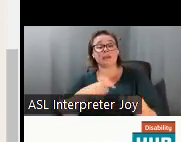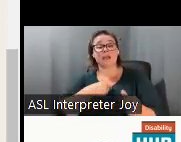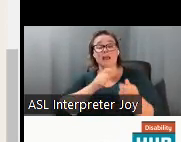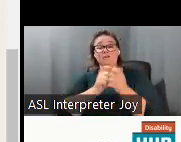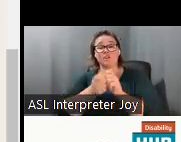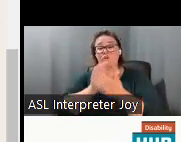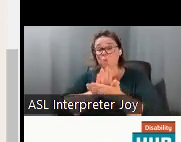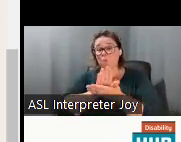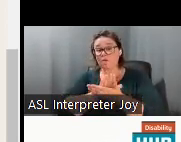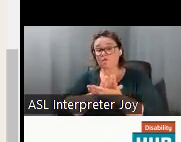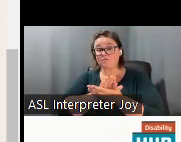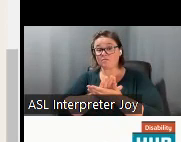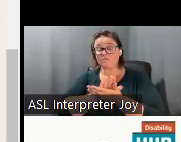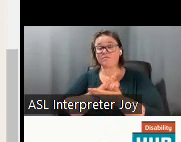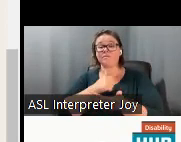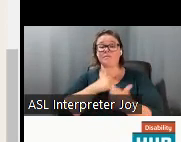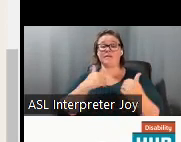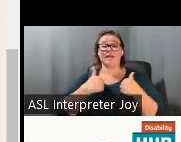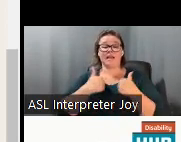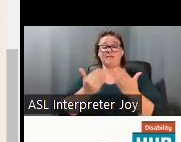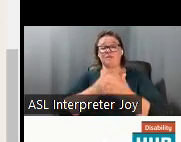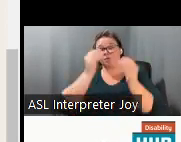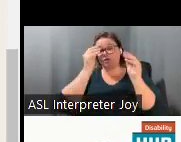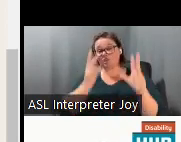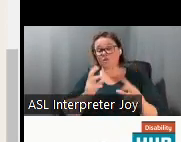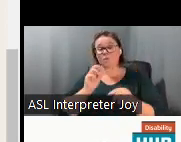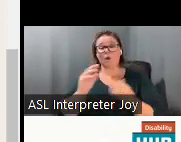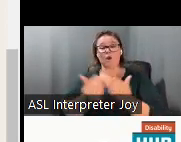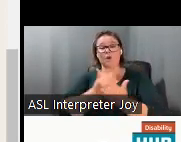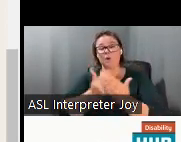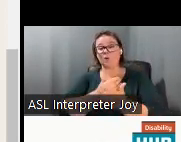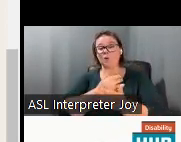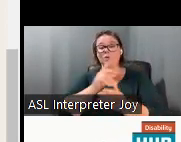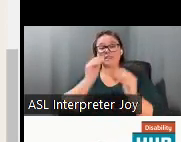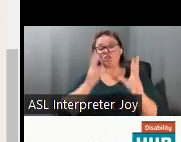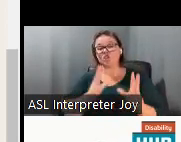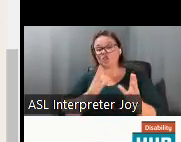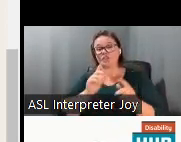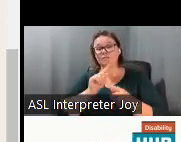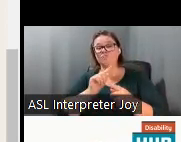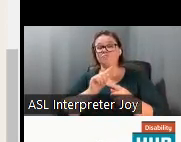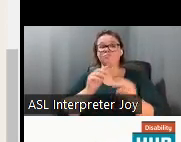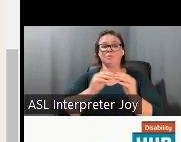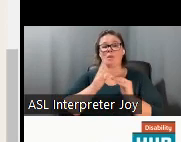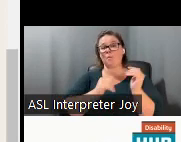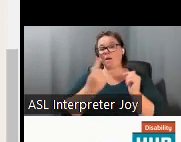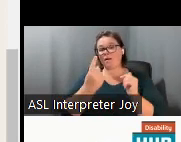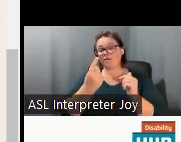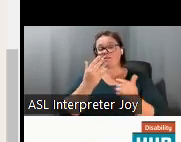schools and I have new teacher or new teachers. I have a new case manager.